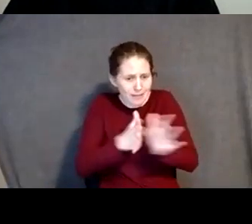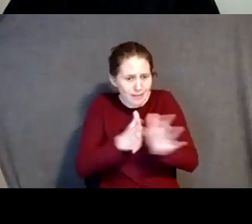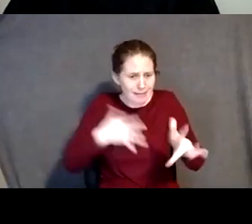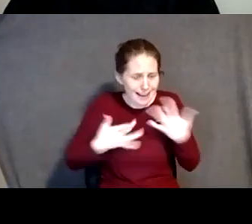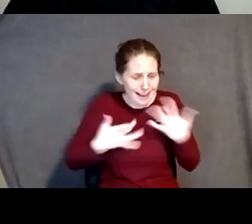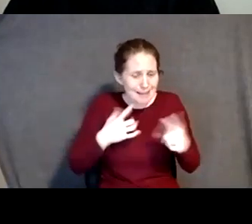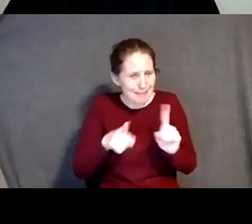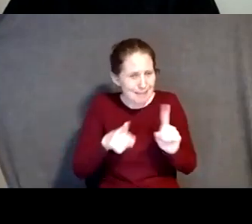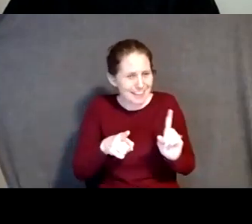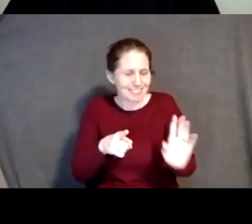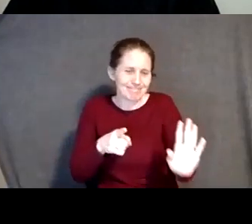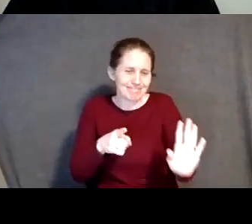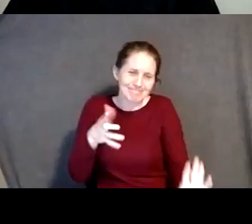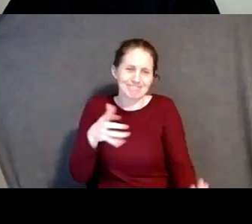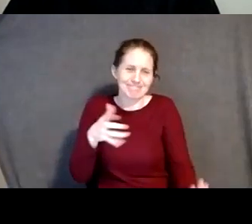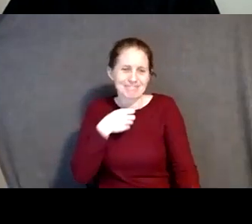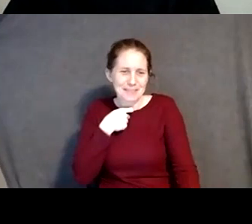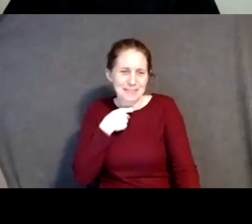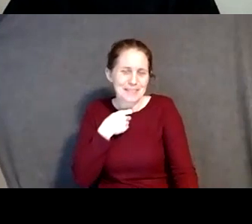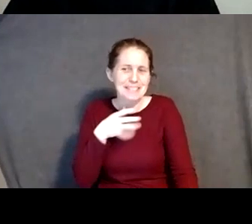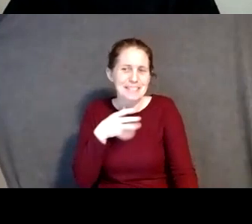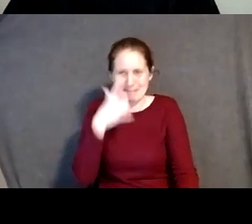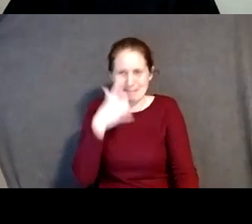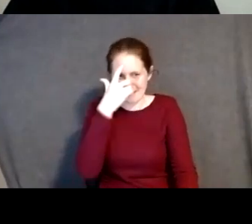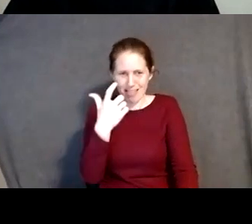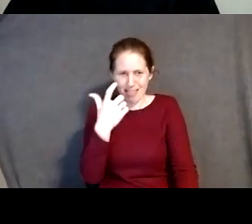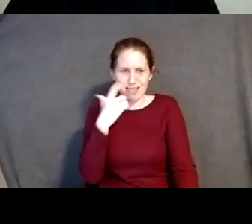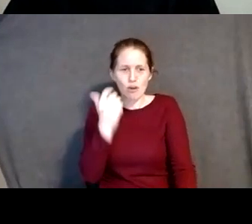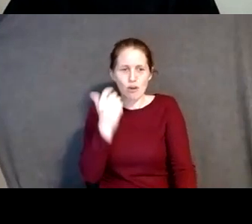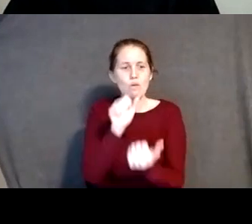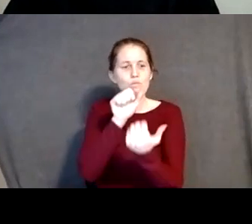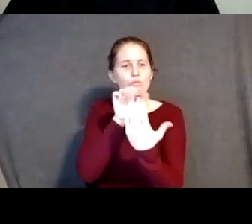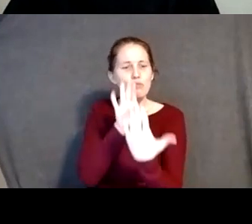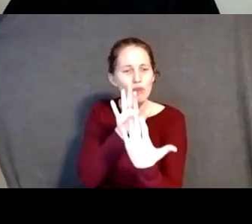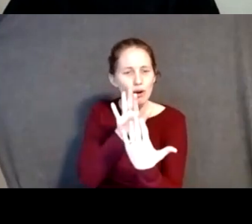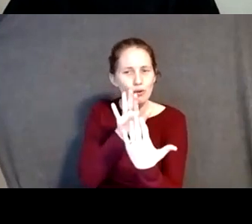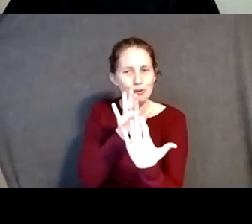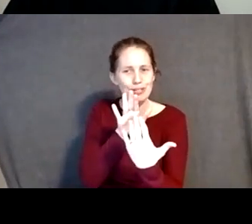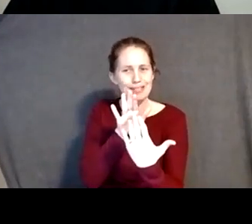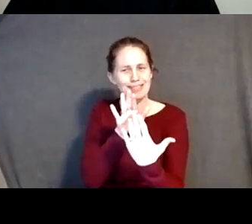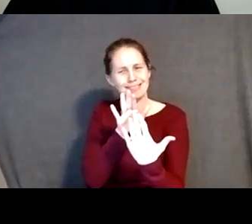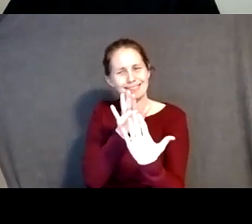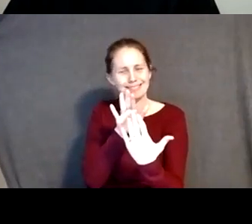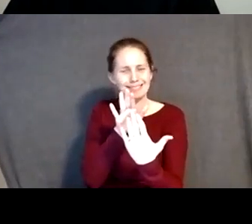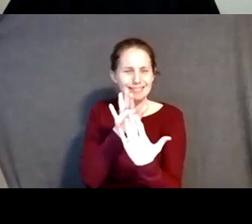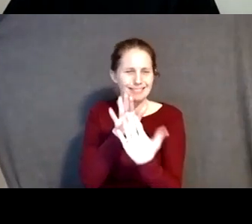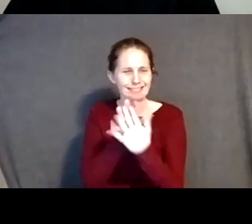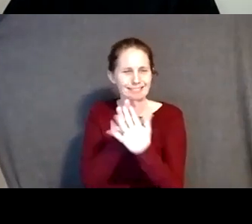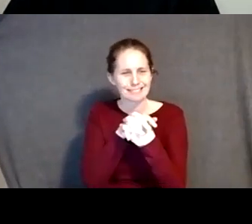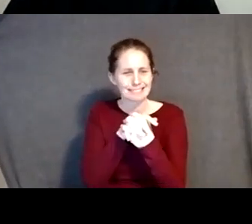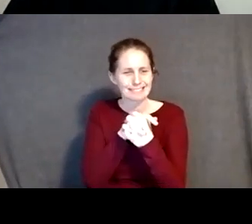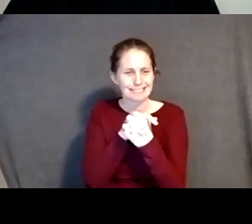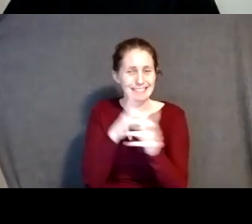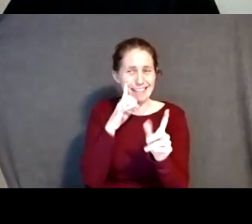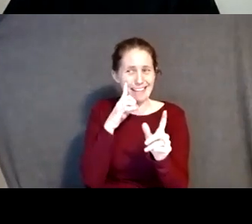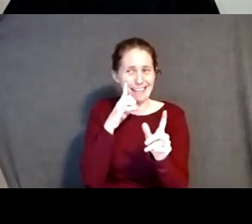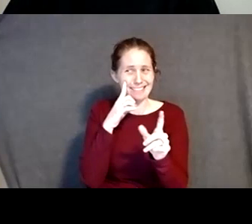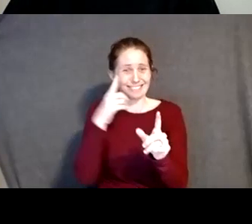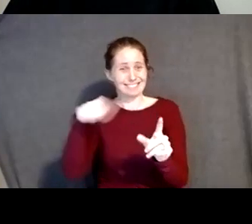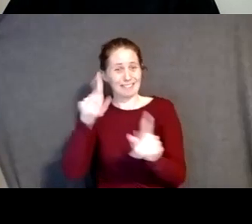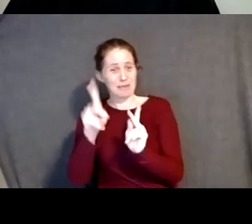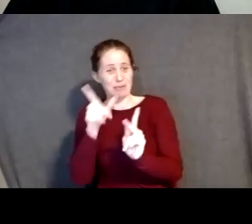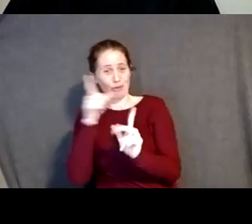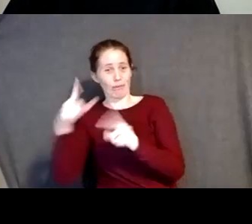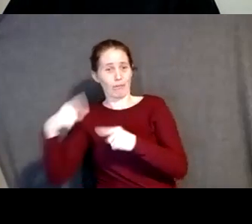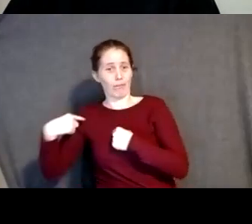I do find it curious, because they come at it in such a way that those of us who have been doing this for a very